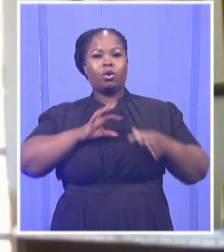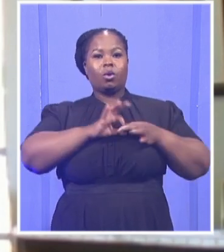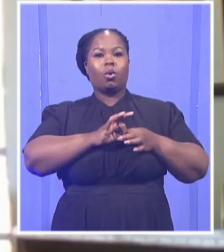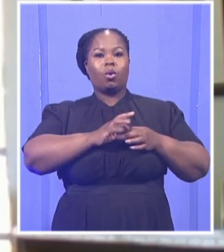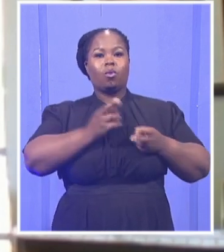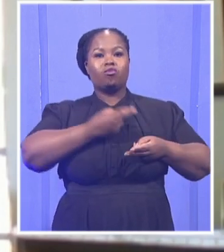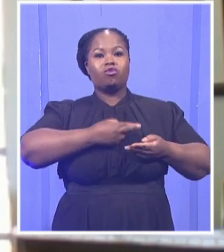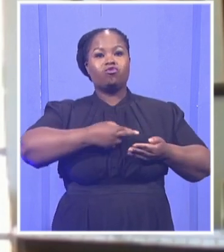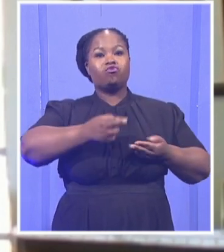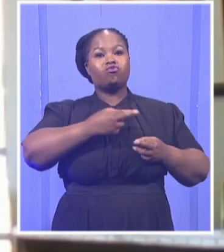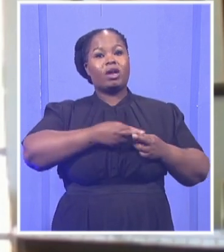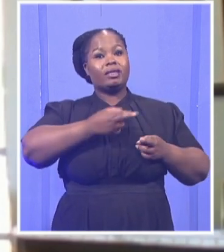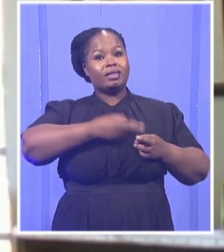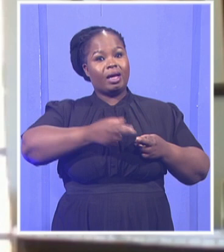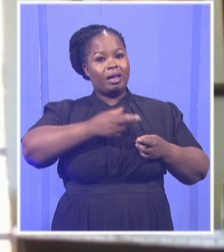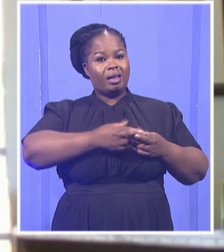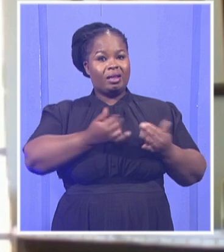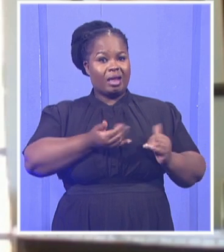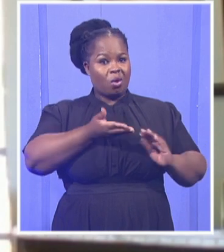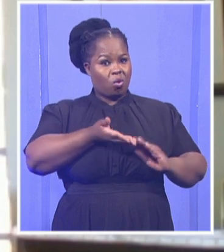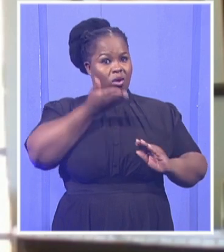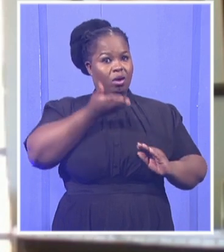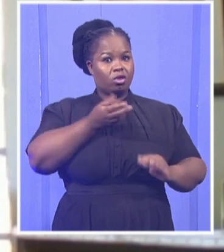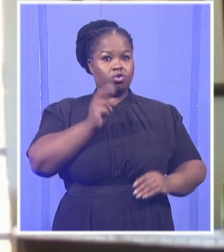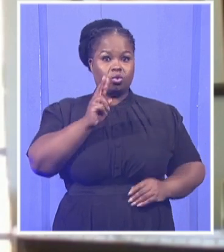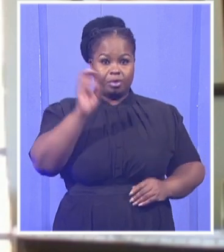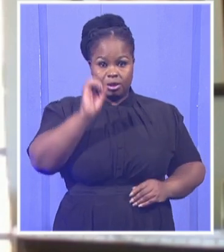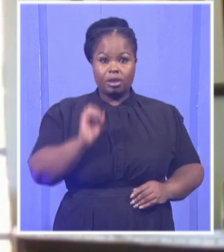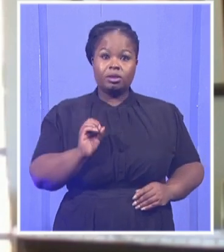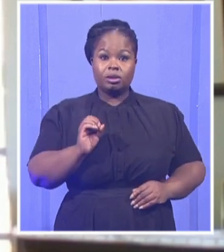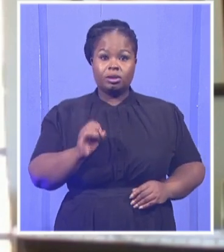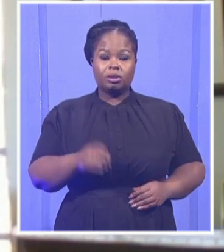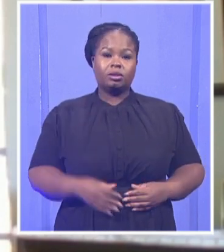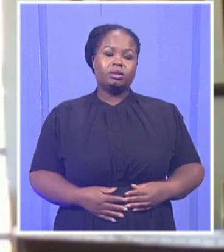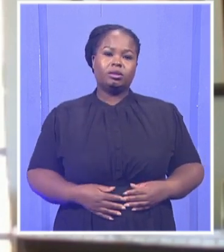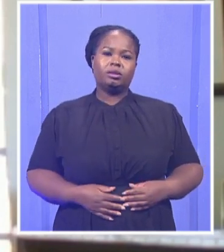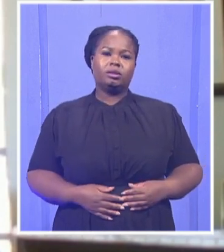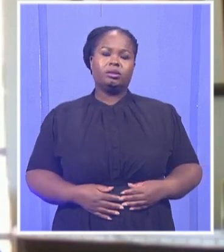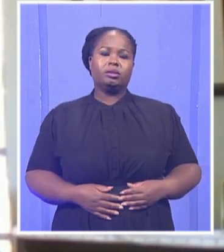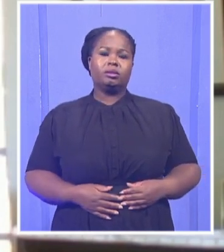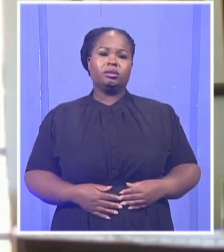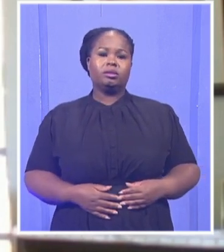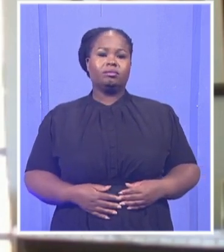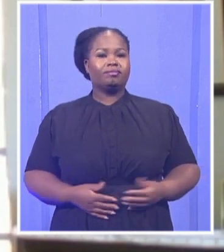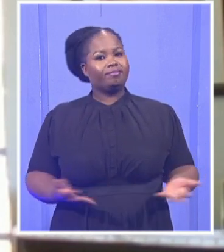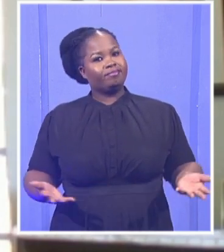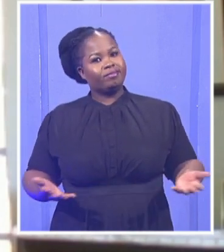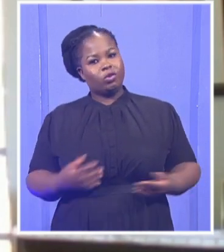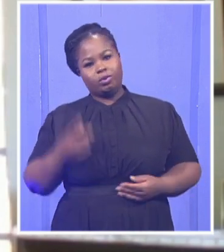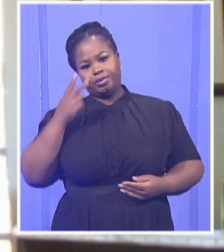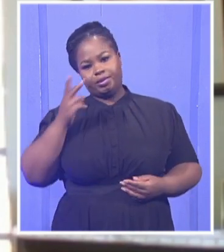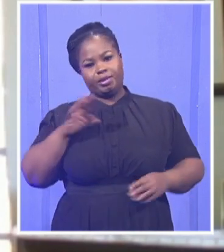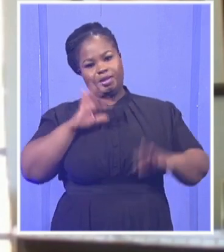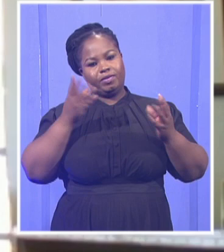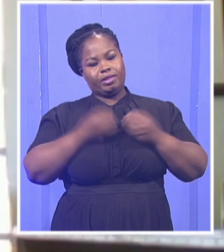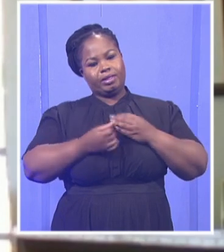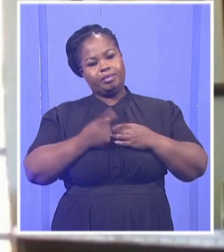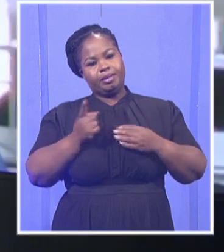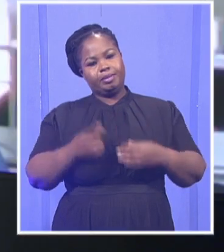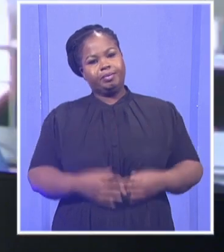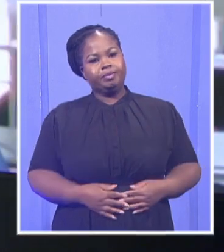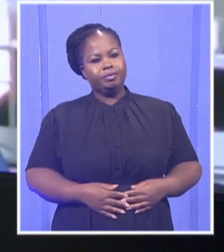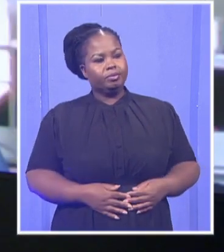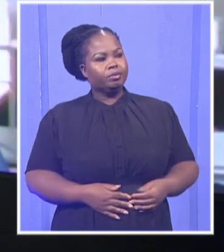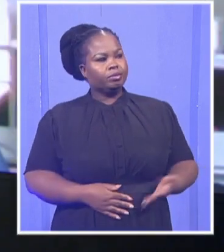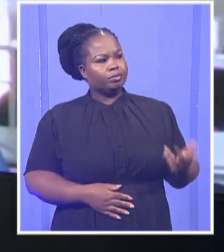are rising by no more than 2%. So that gives you an idea of what is happening. So what